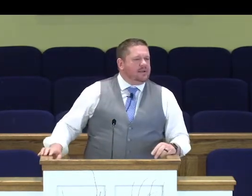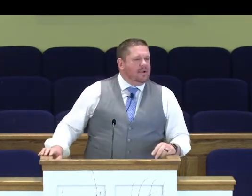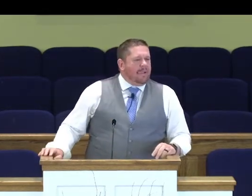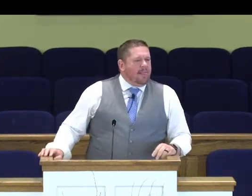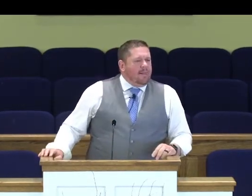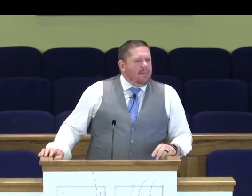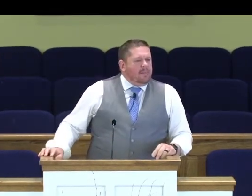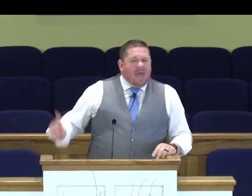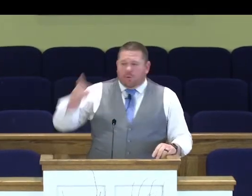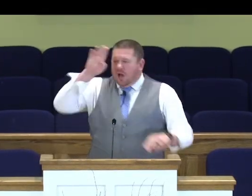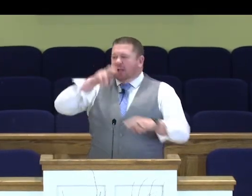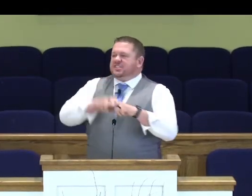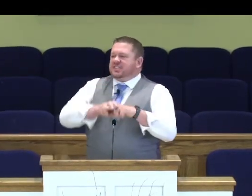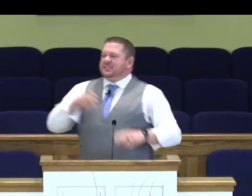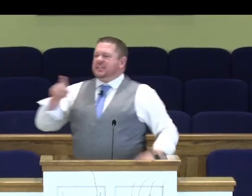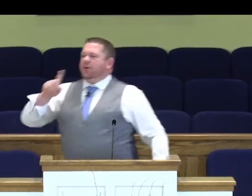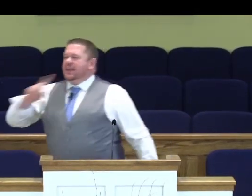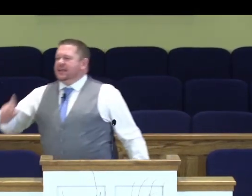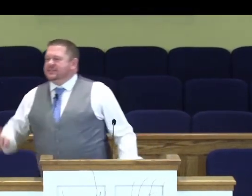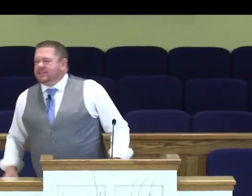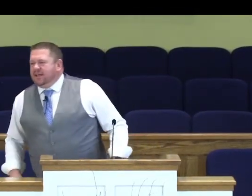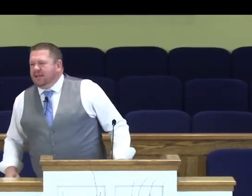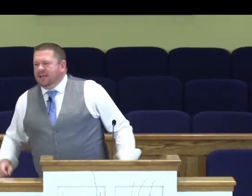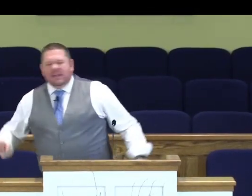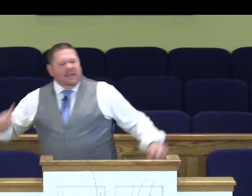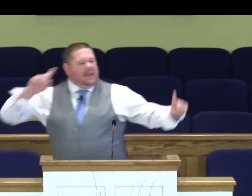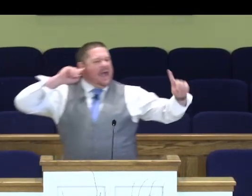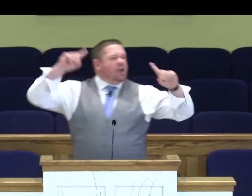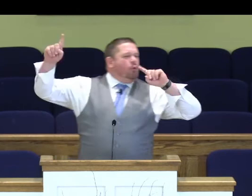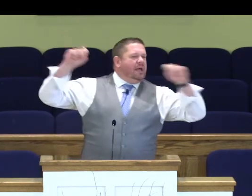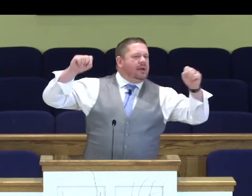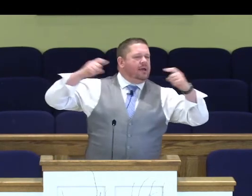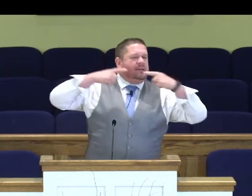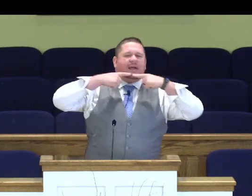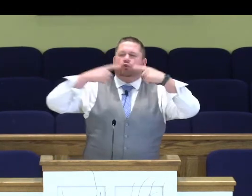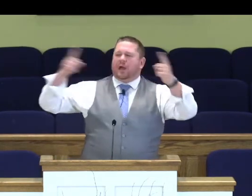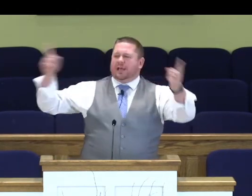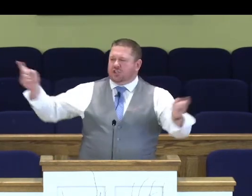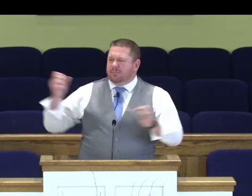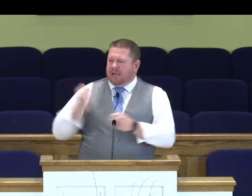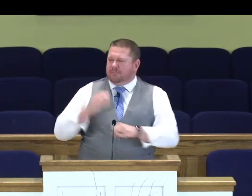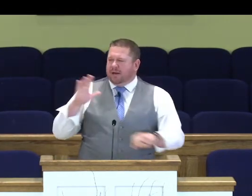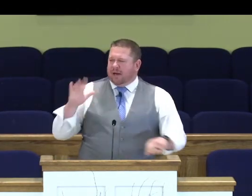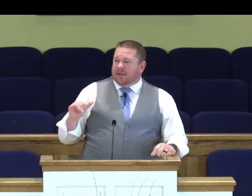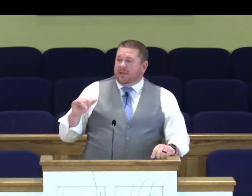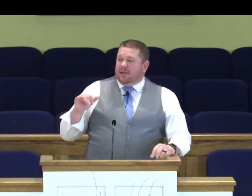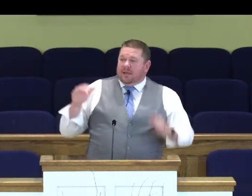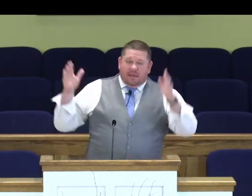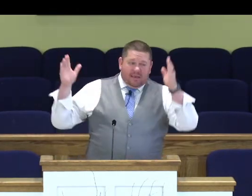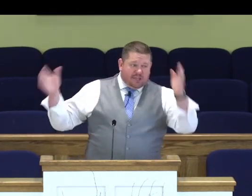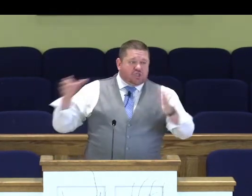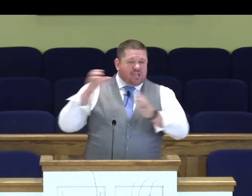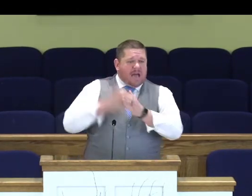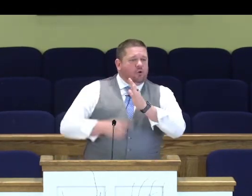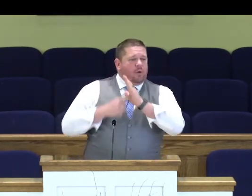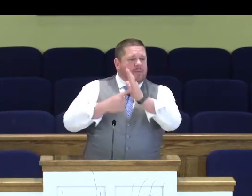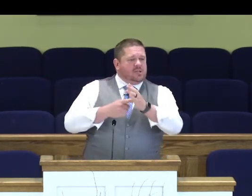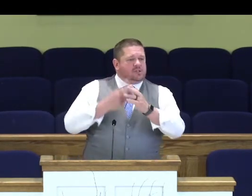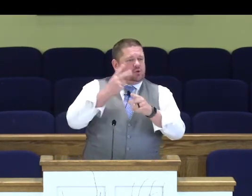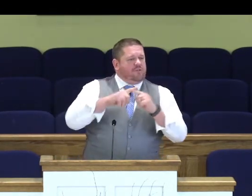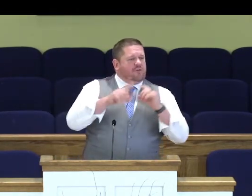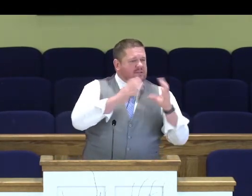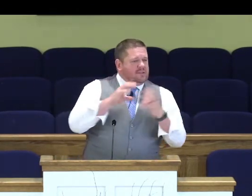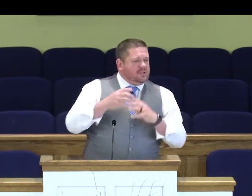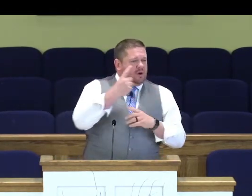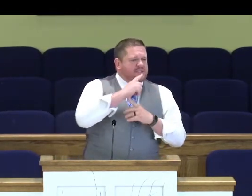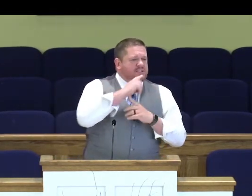sits. And where God sits, there is an echoing declaration made by, and each chapter represents